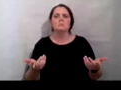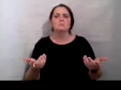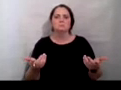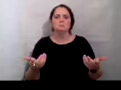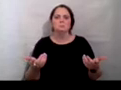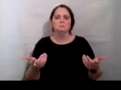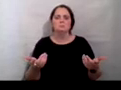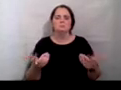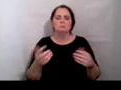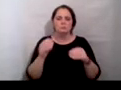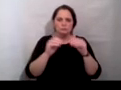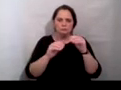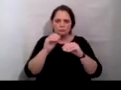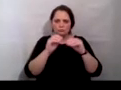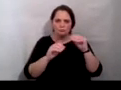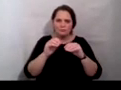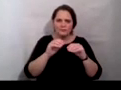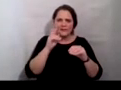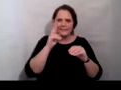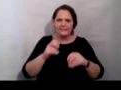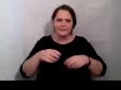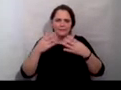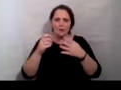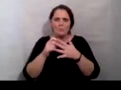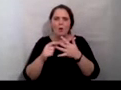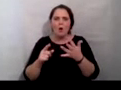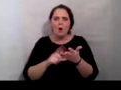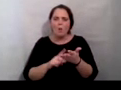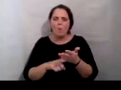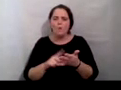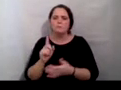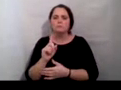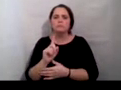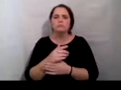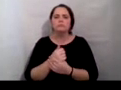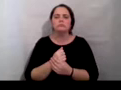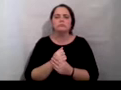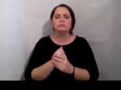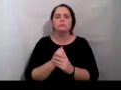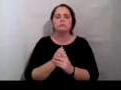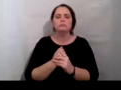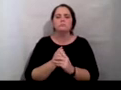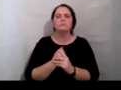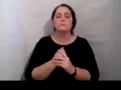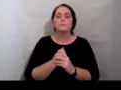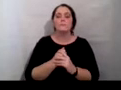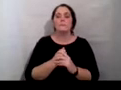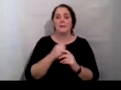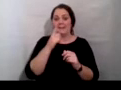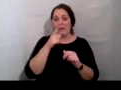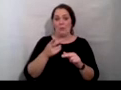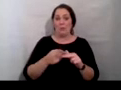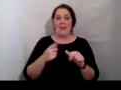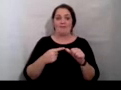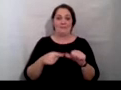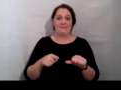Okay, I think the numbers are still moving around a little bit. If you can just do your response in the